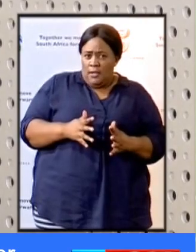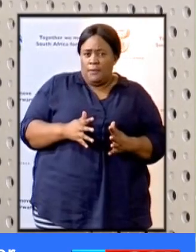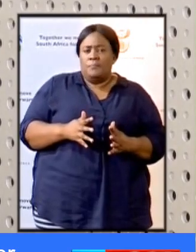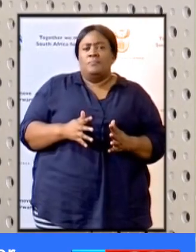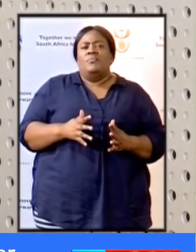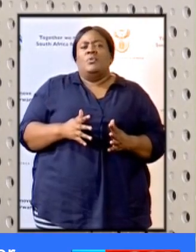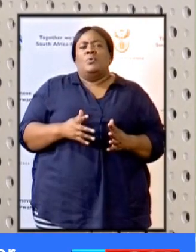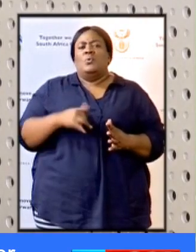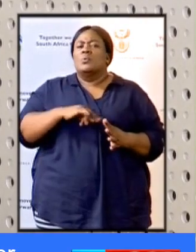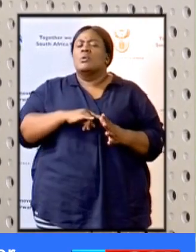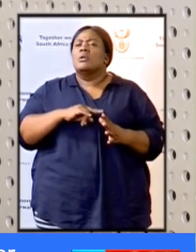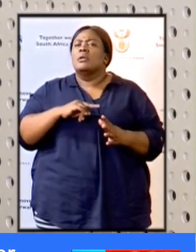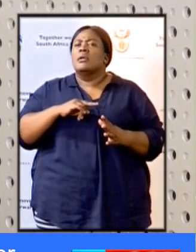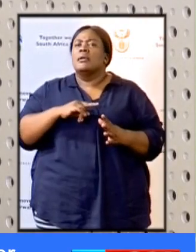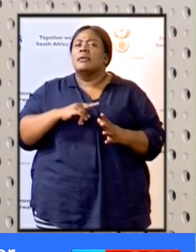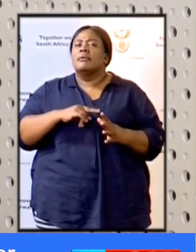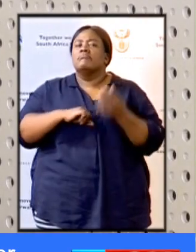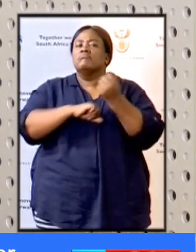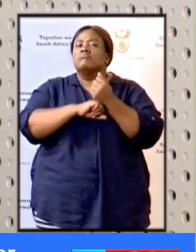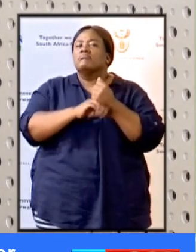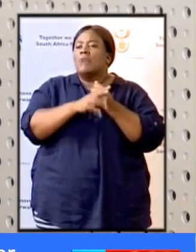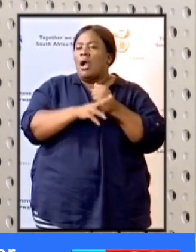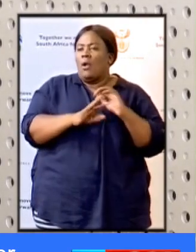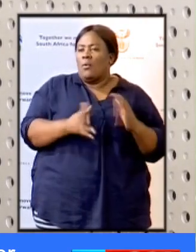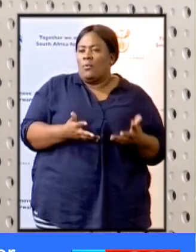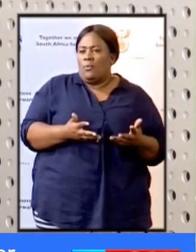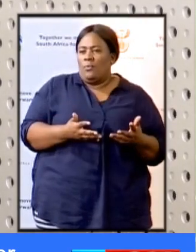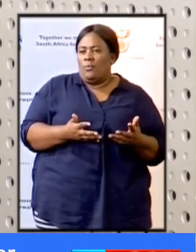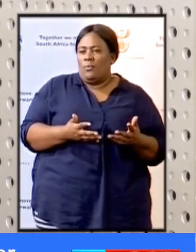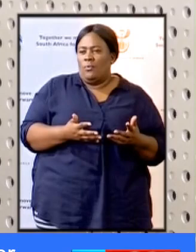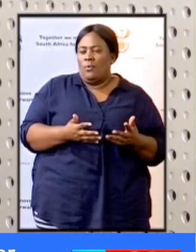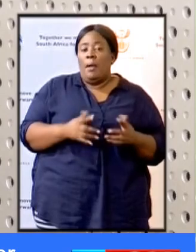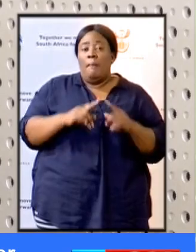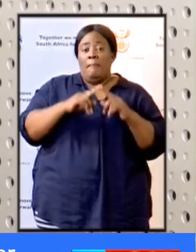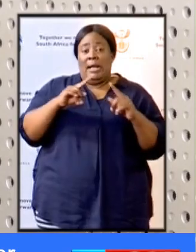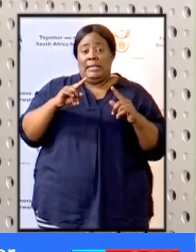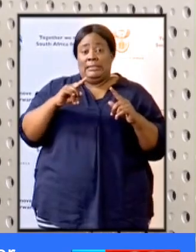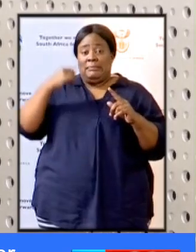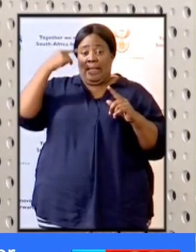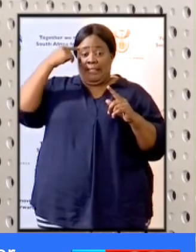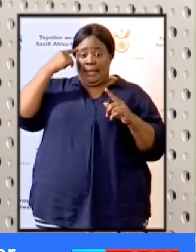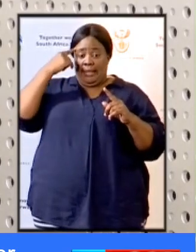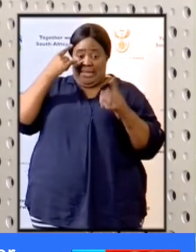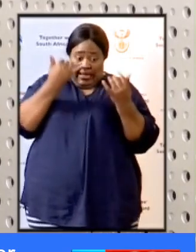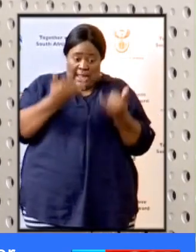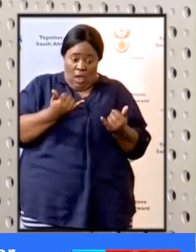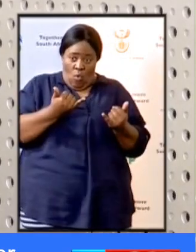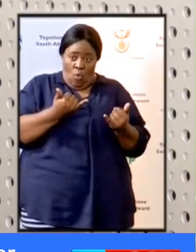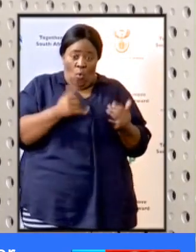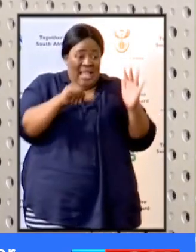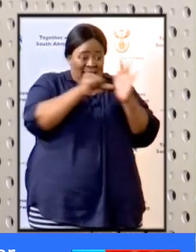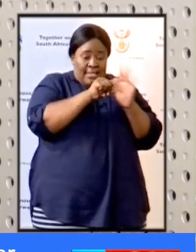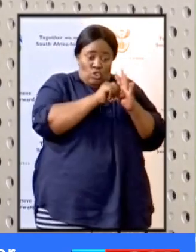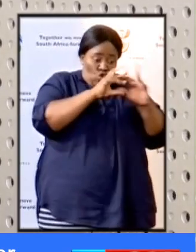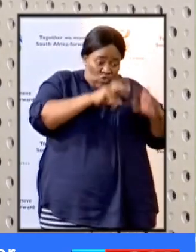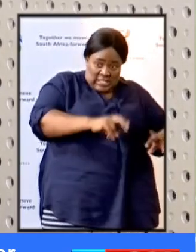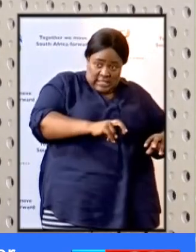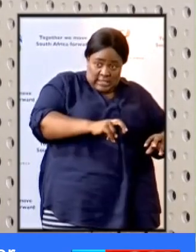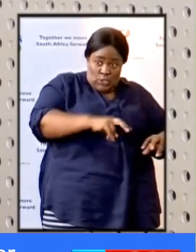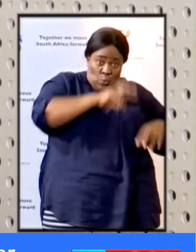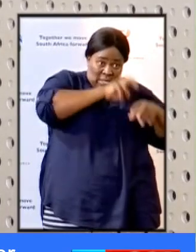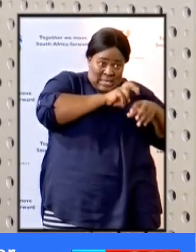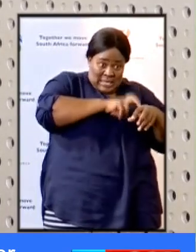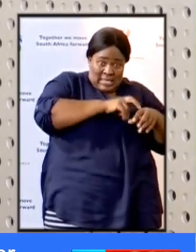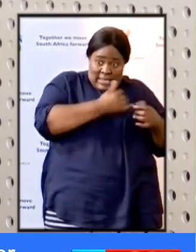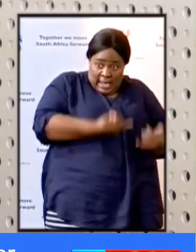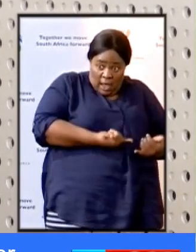not mistaken, the sentiment is on essential research that is needed now to tackle COVID. That's going